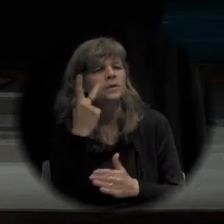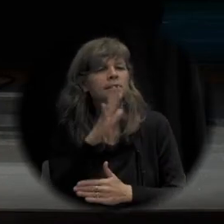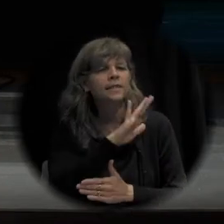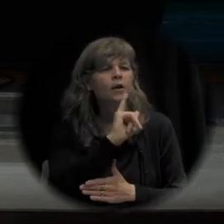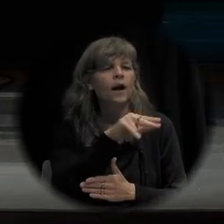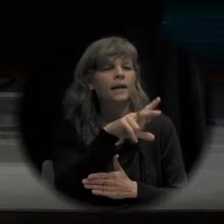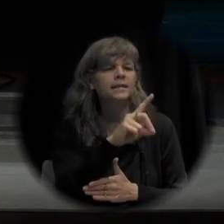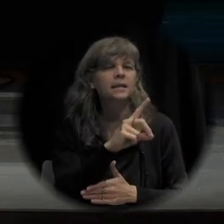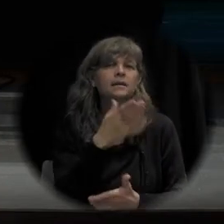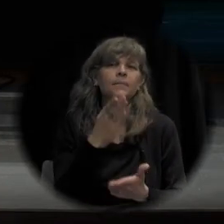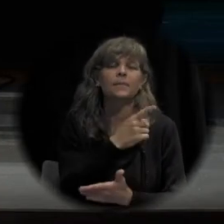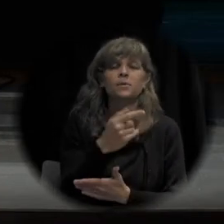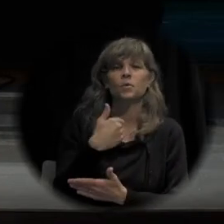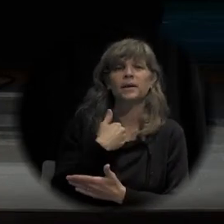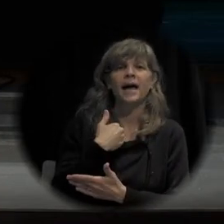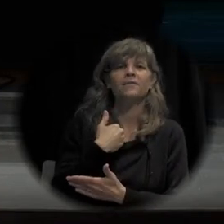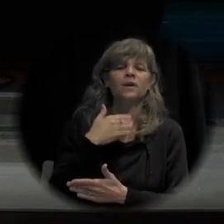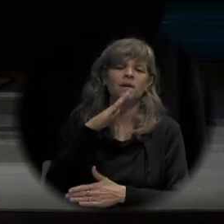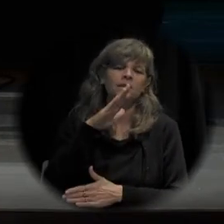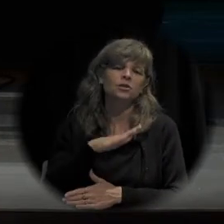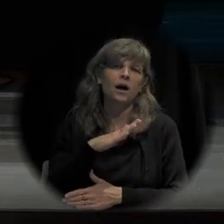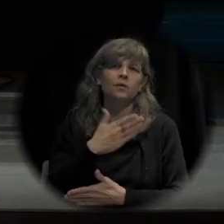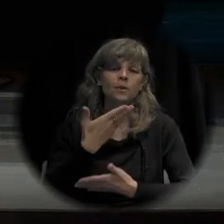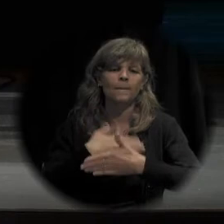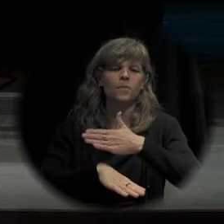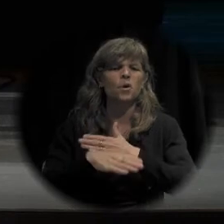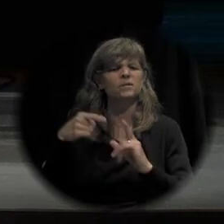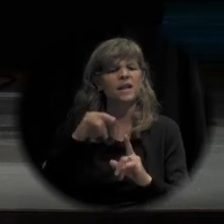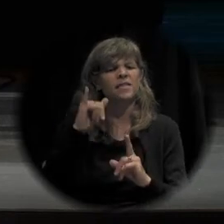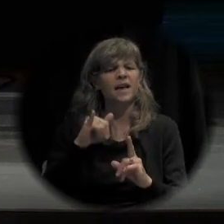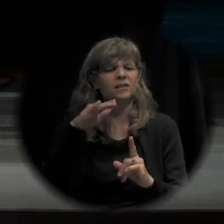born addicted to Starbucks?